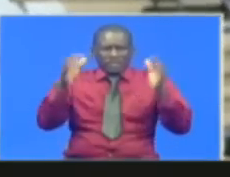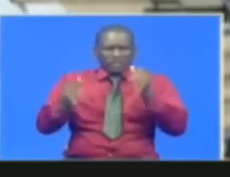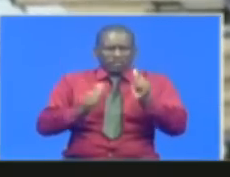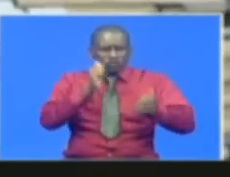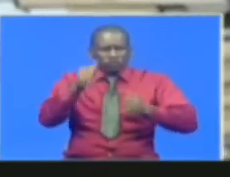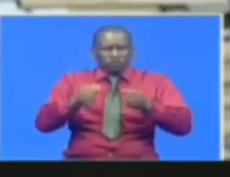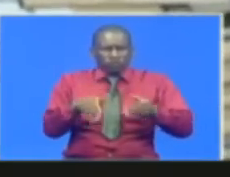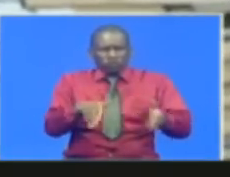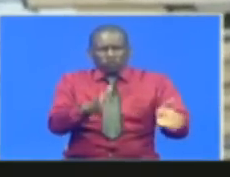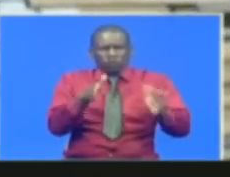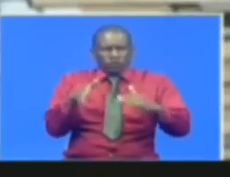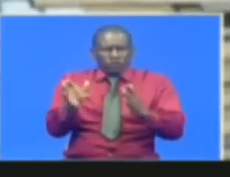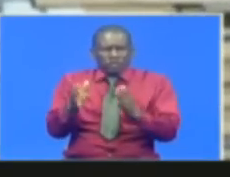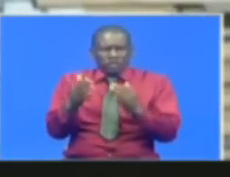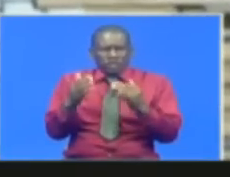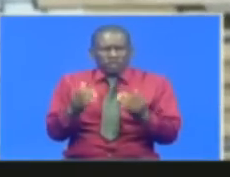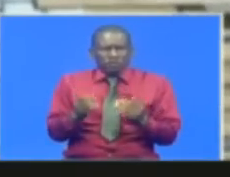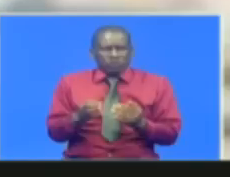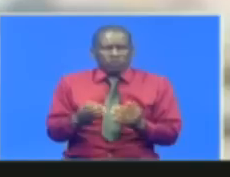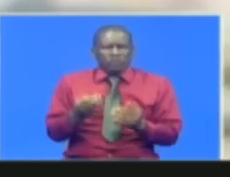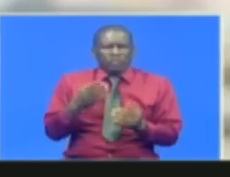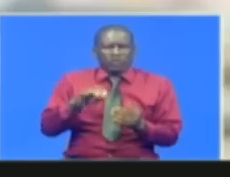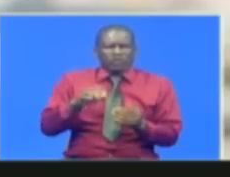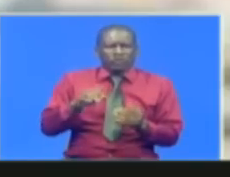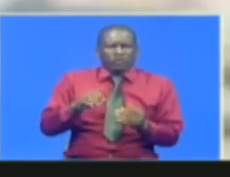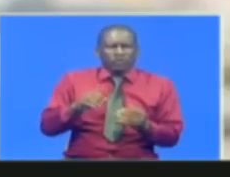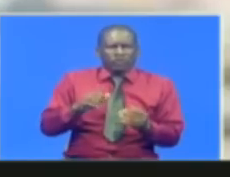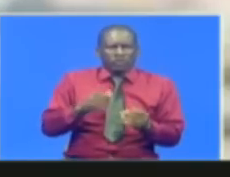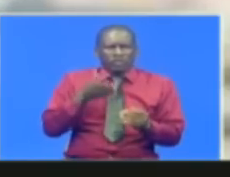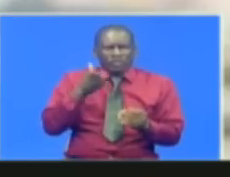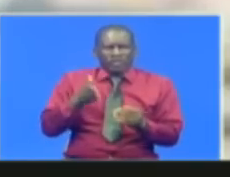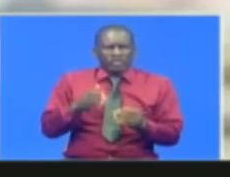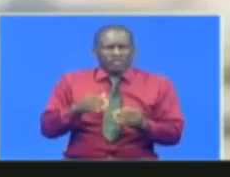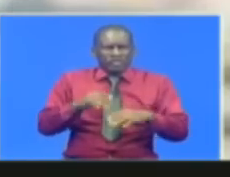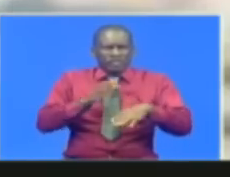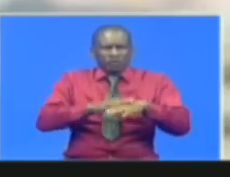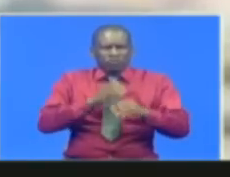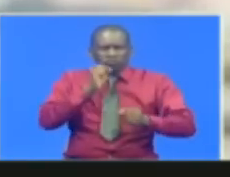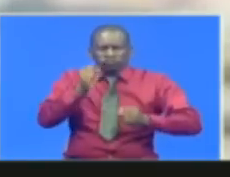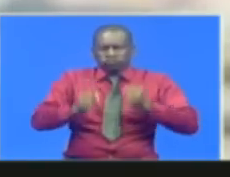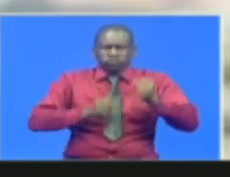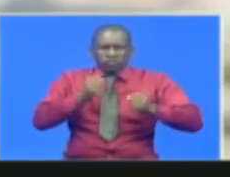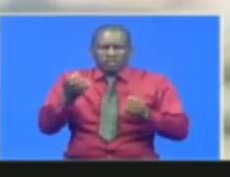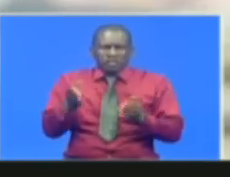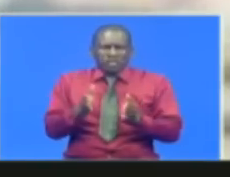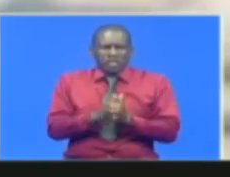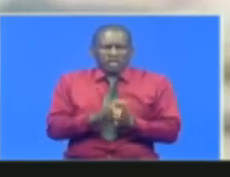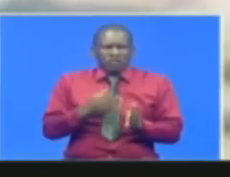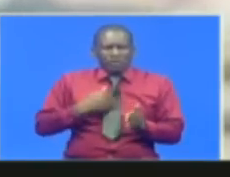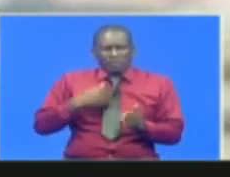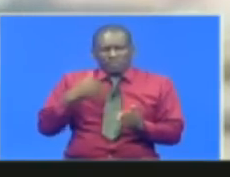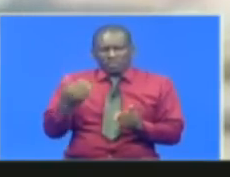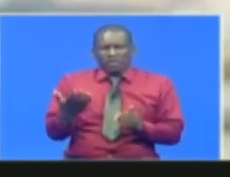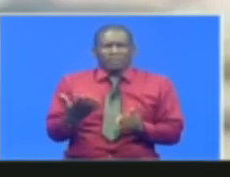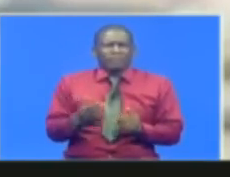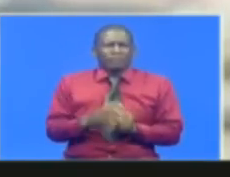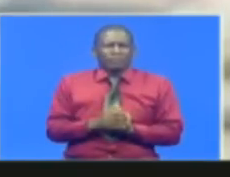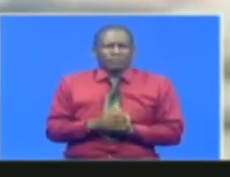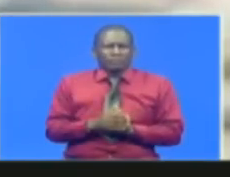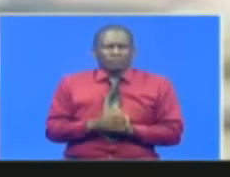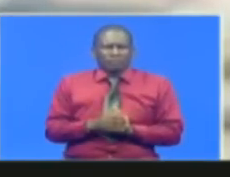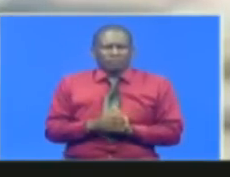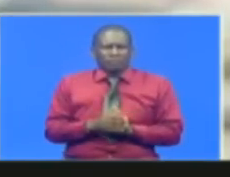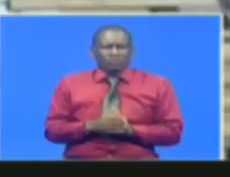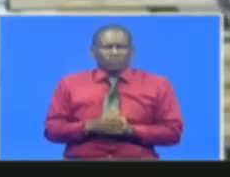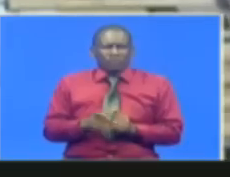left, certainly in anything involving endurance or athletics. So Elliot is the finest marathon runner the world's ever produced, and is